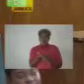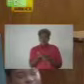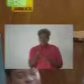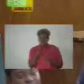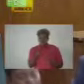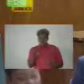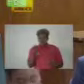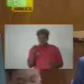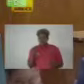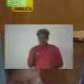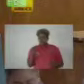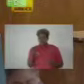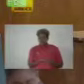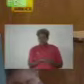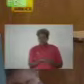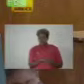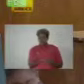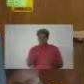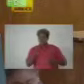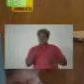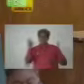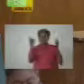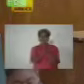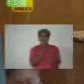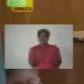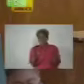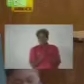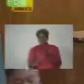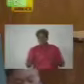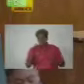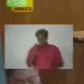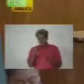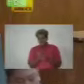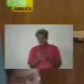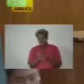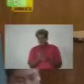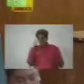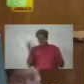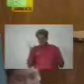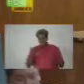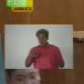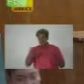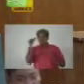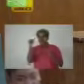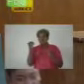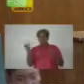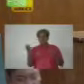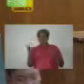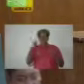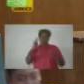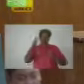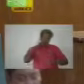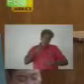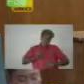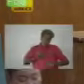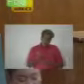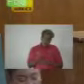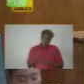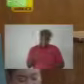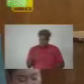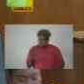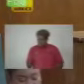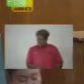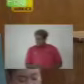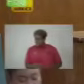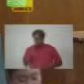a zone is impossible to work for what we hope to gain for the entertainment industry.